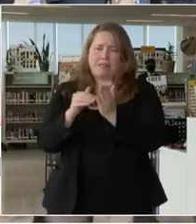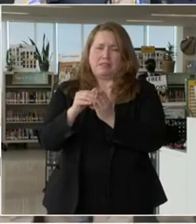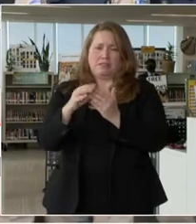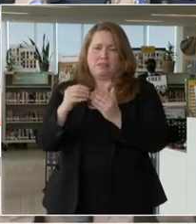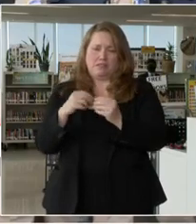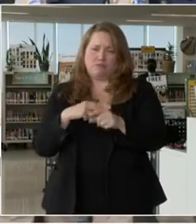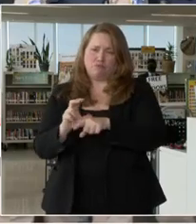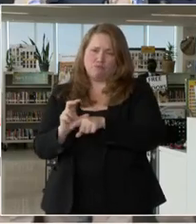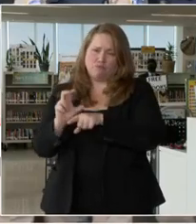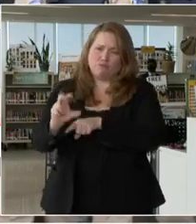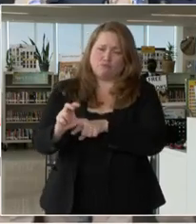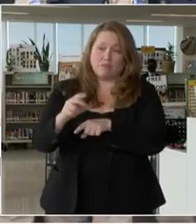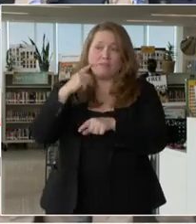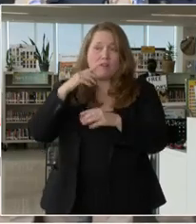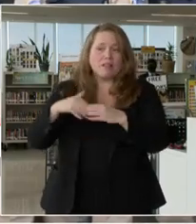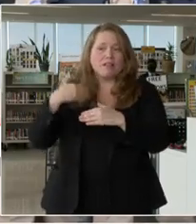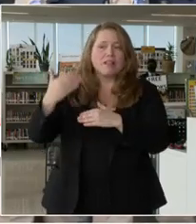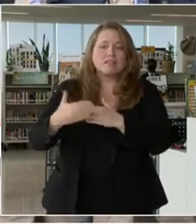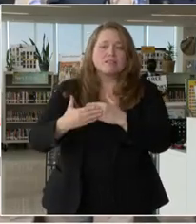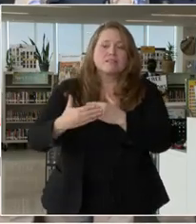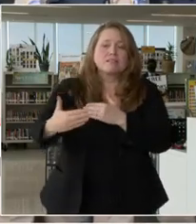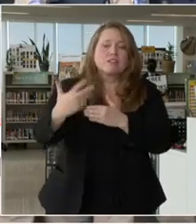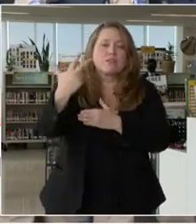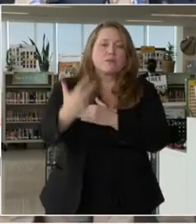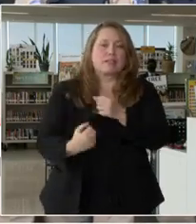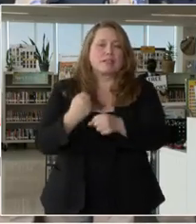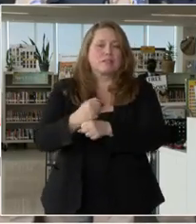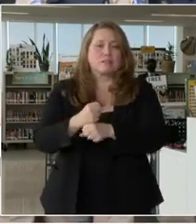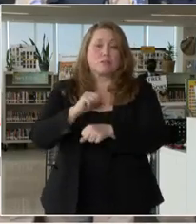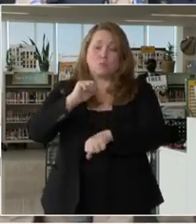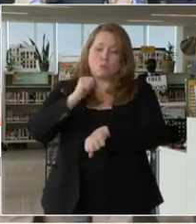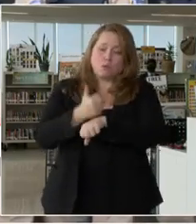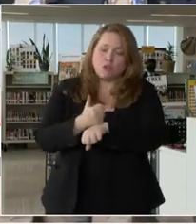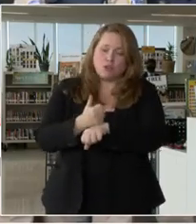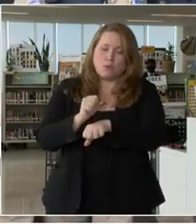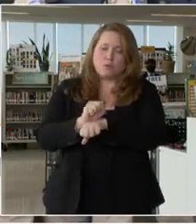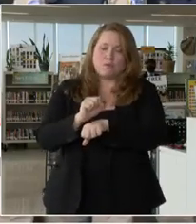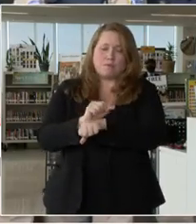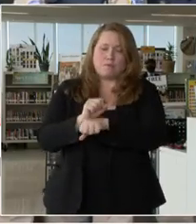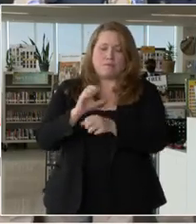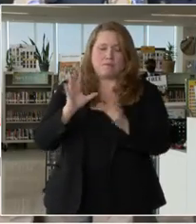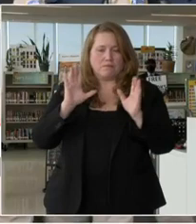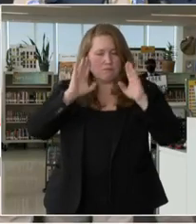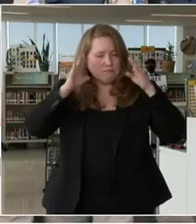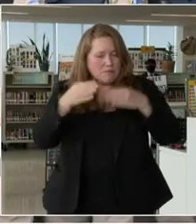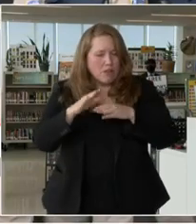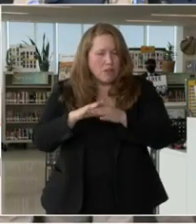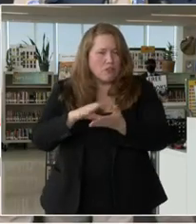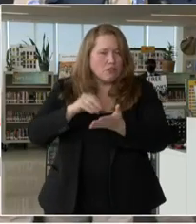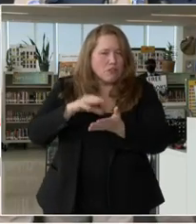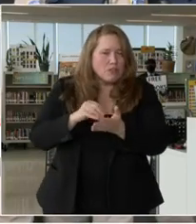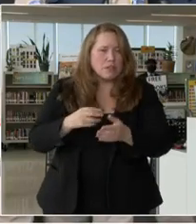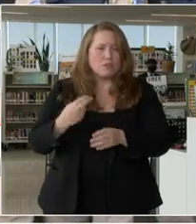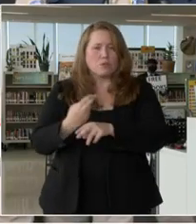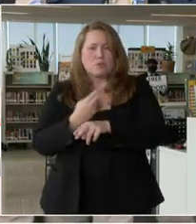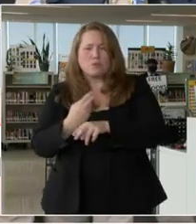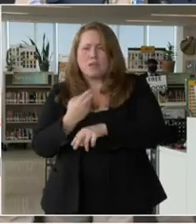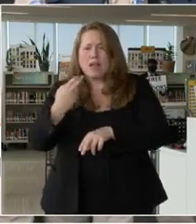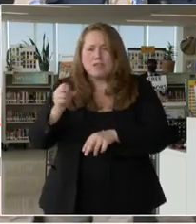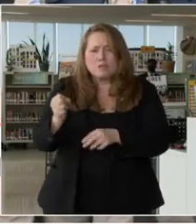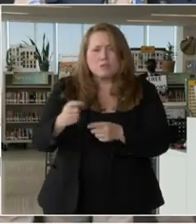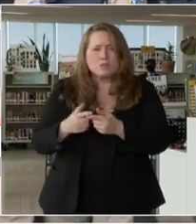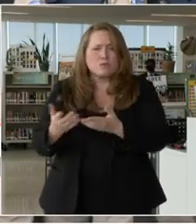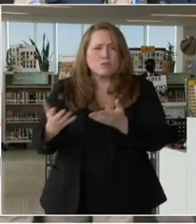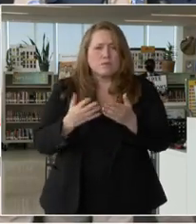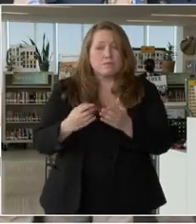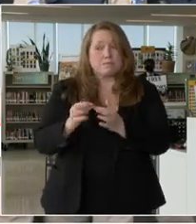reimagine work-based learning in high schools. And people have heard me talk about this. How do we use high school, especially the 12th